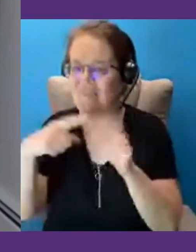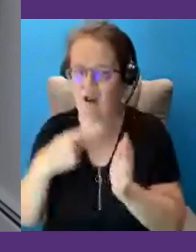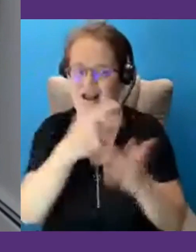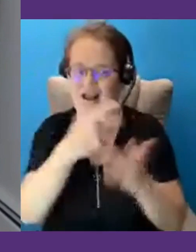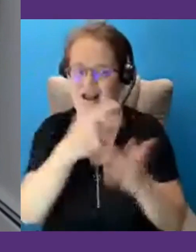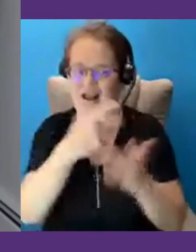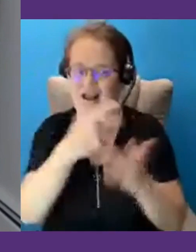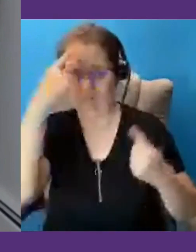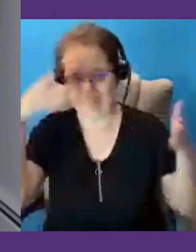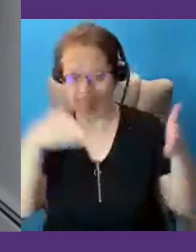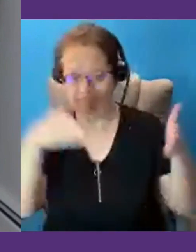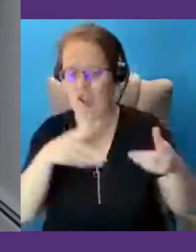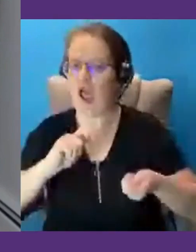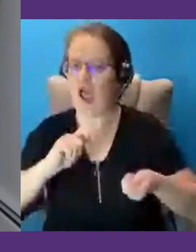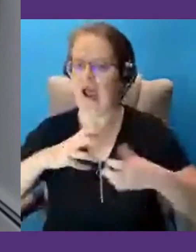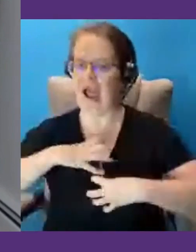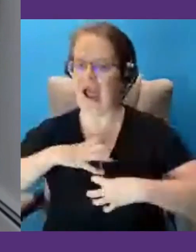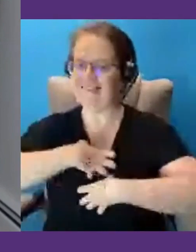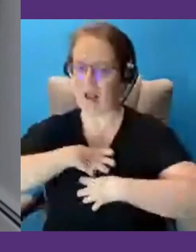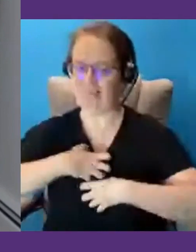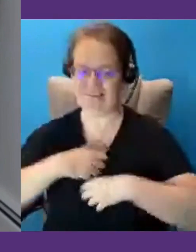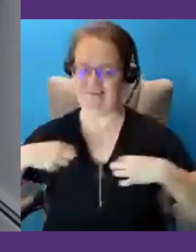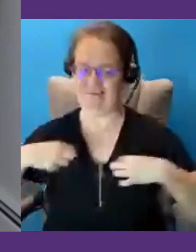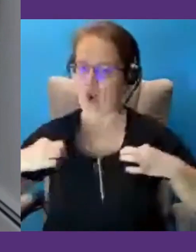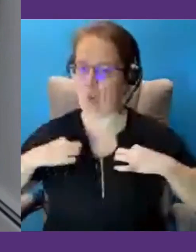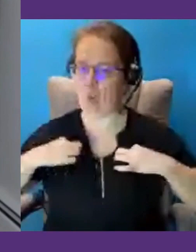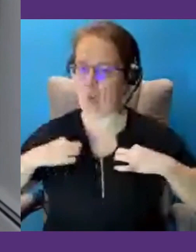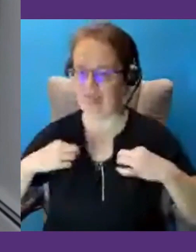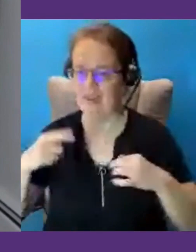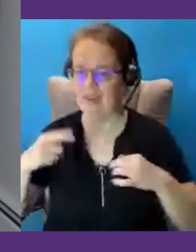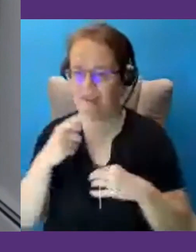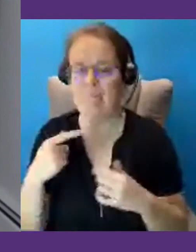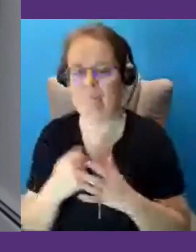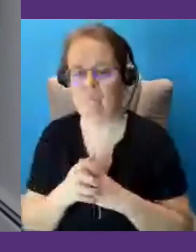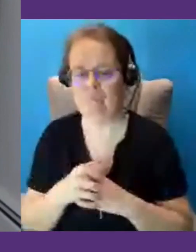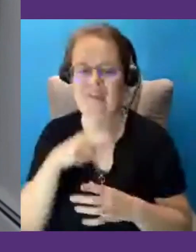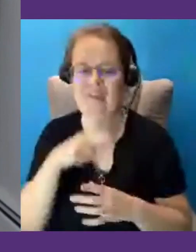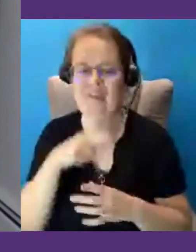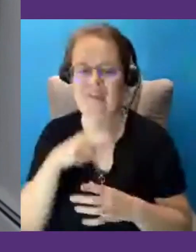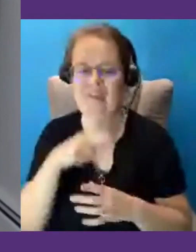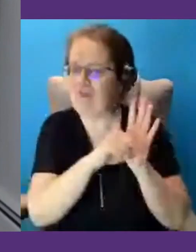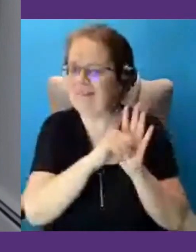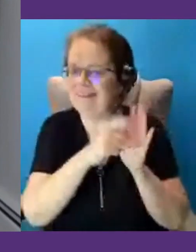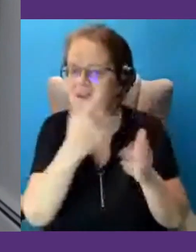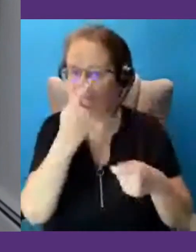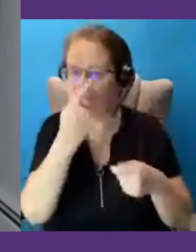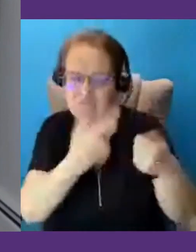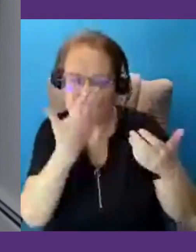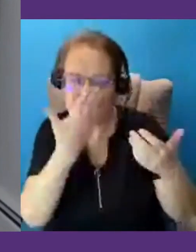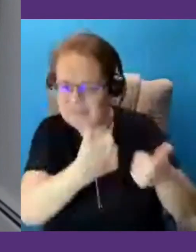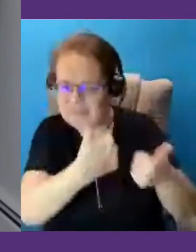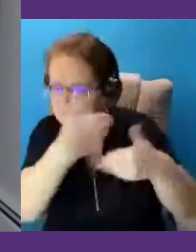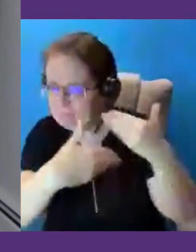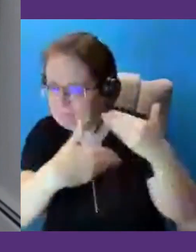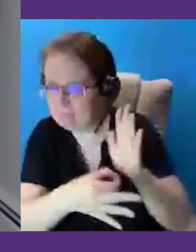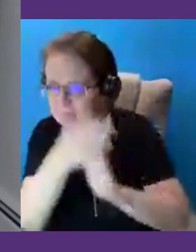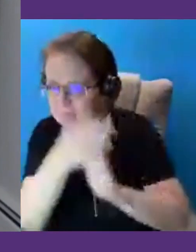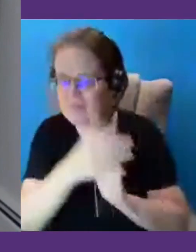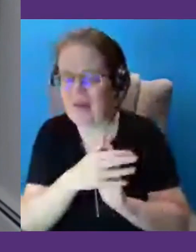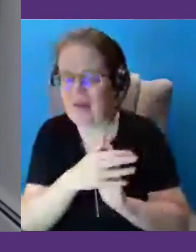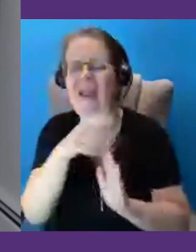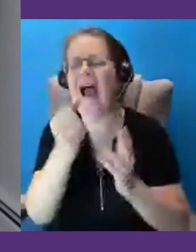one. Adidas, I know they've had a lot of issues on other areas, but they certainly, one of those